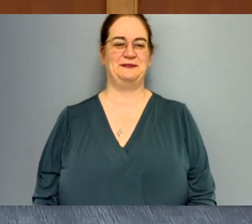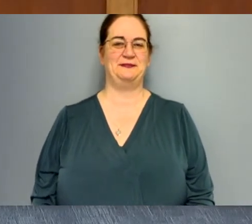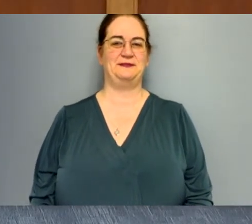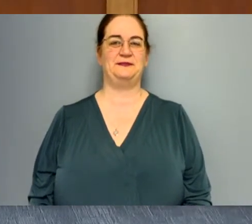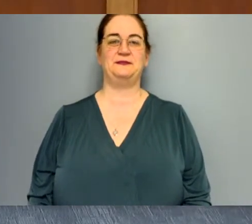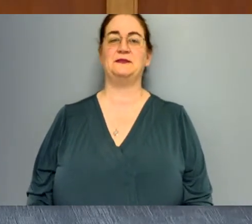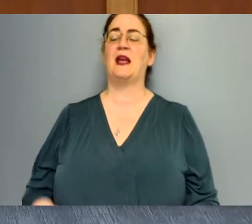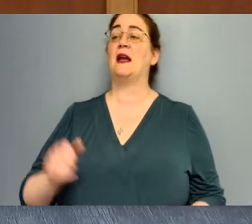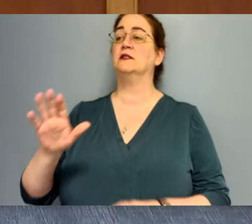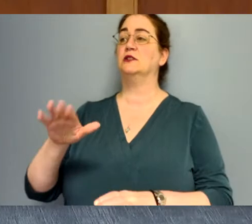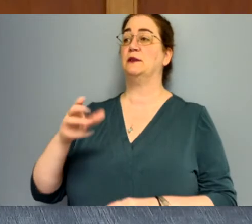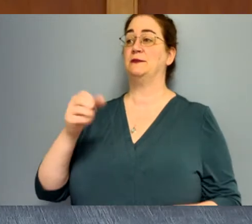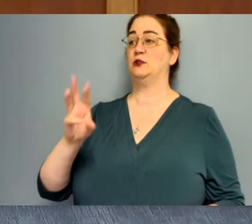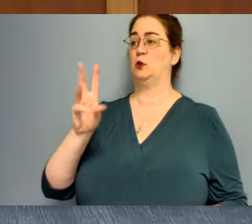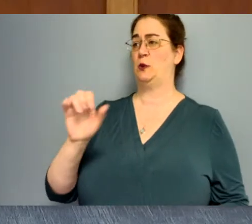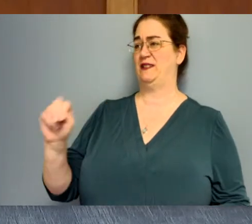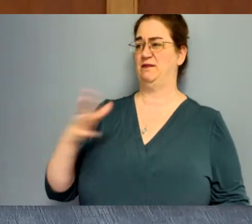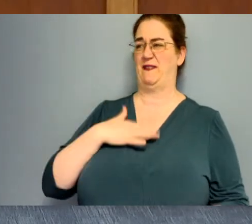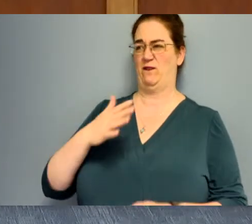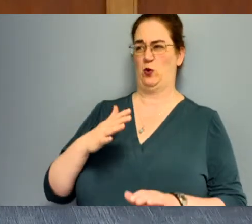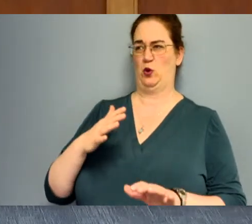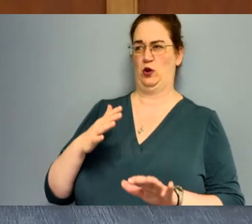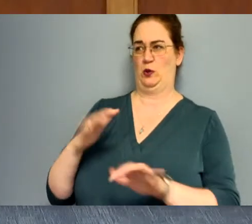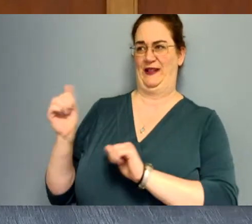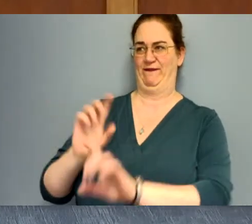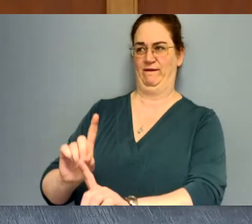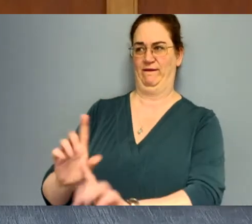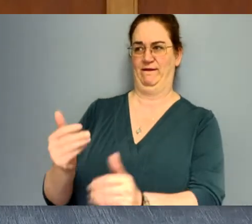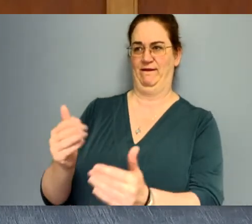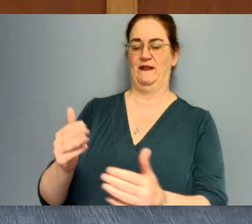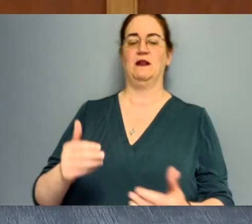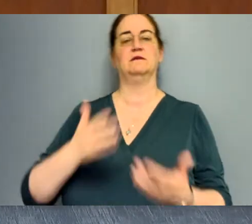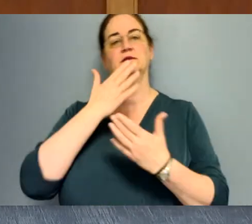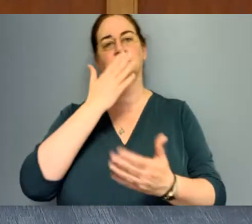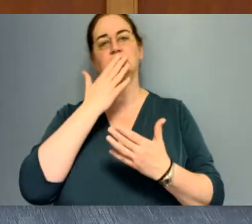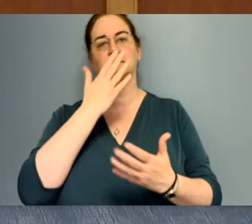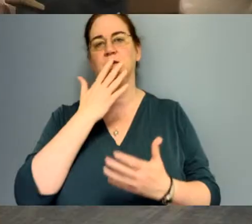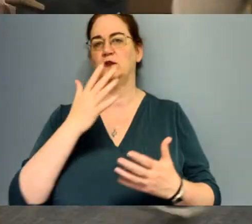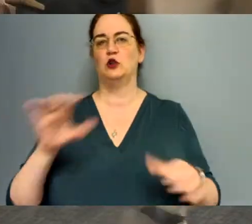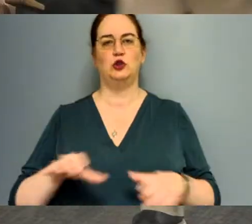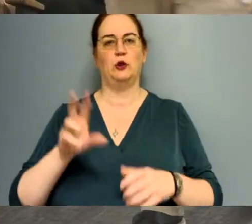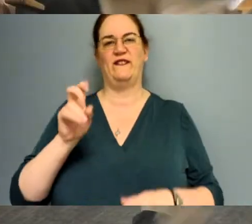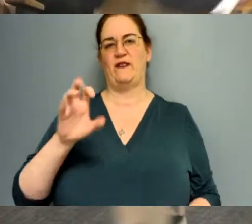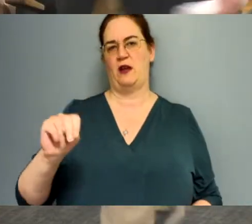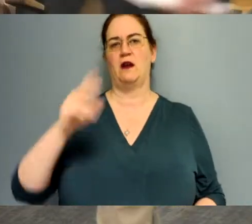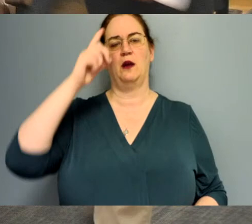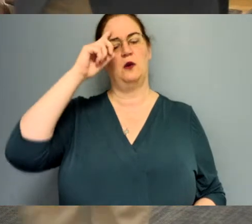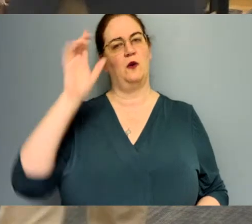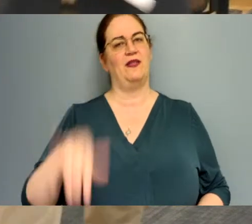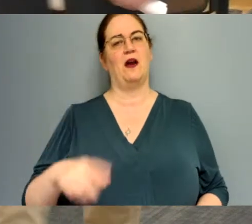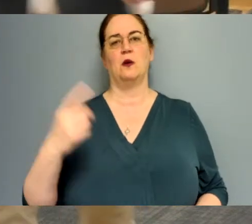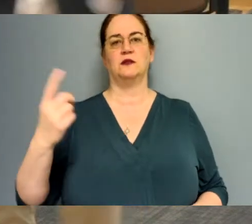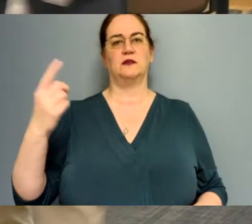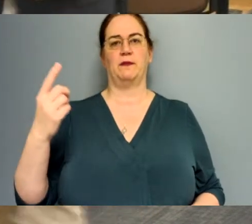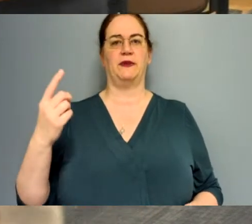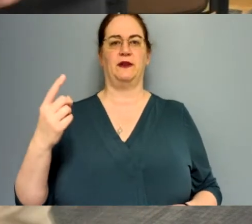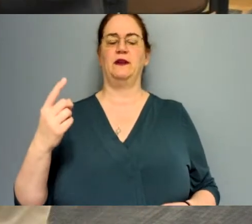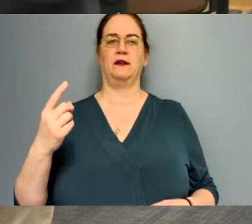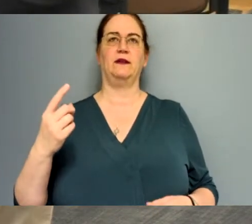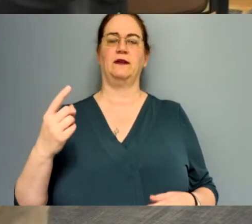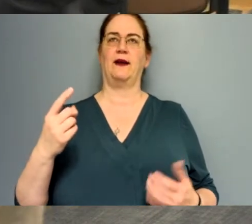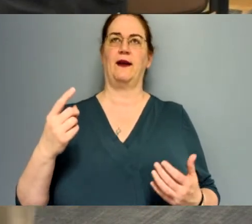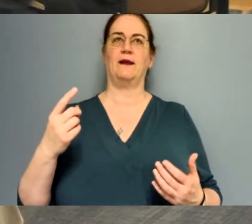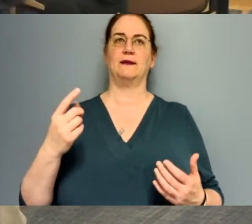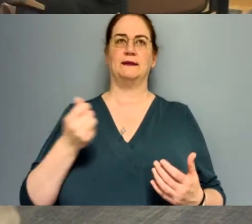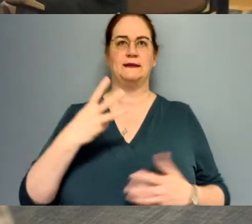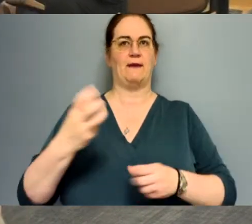Actually, Mr. Wynn, real fast before you run off, but thank you first off for the van. I know that was something that was